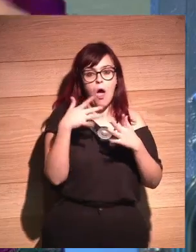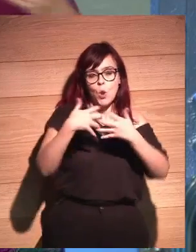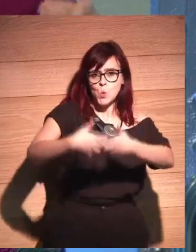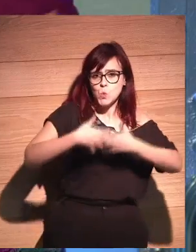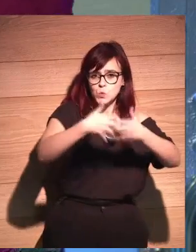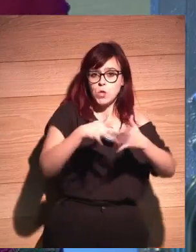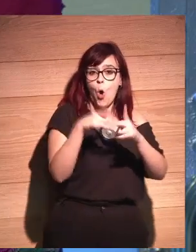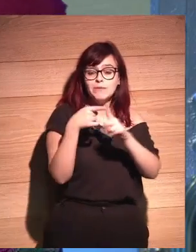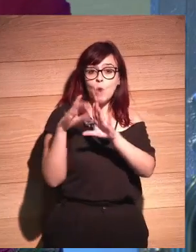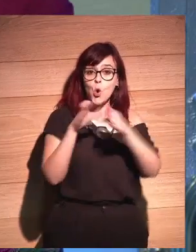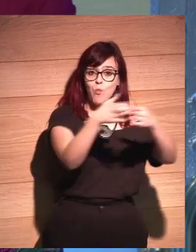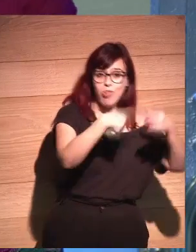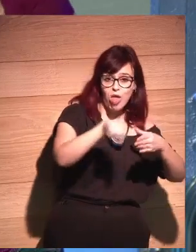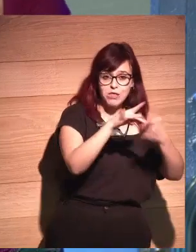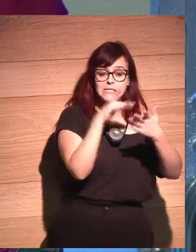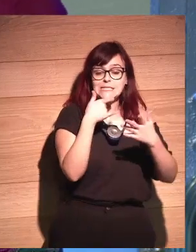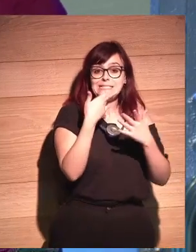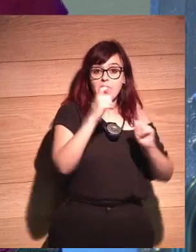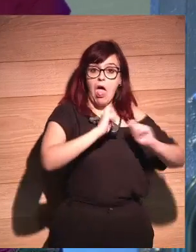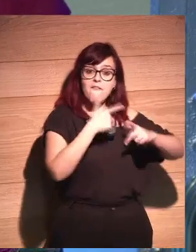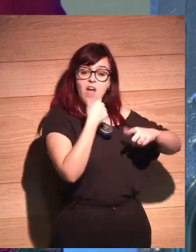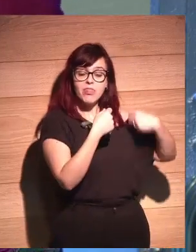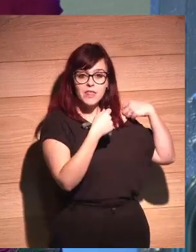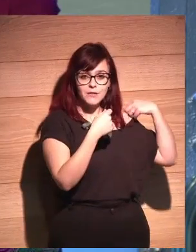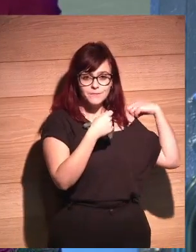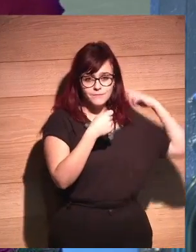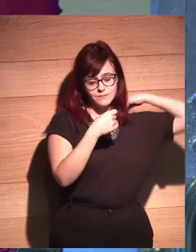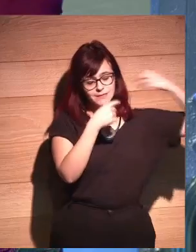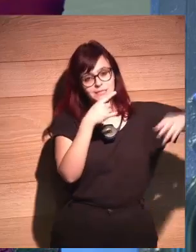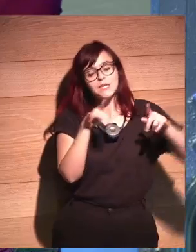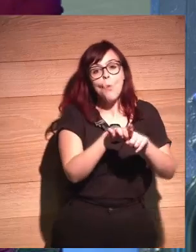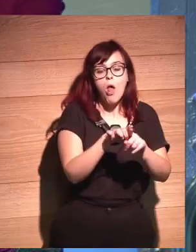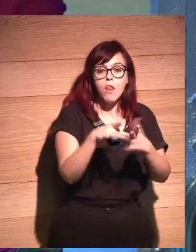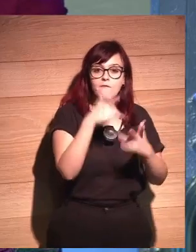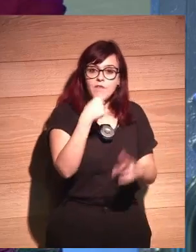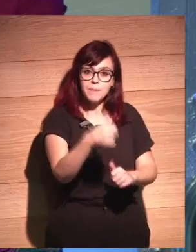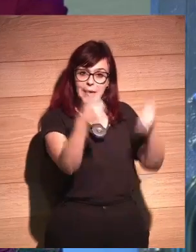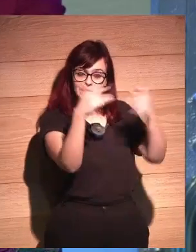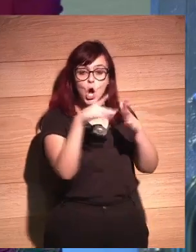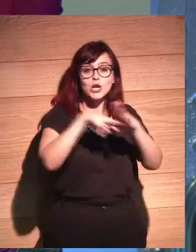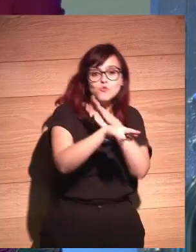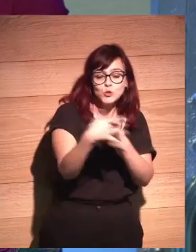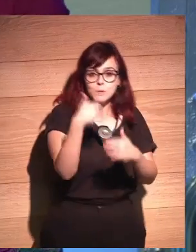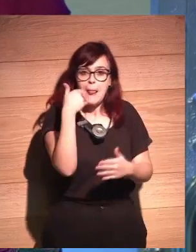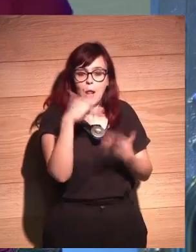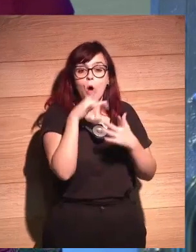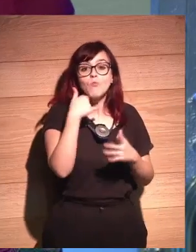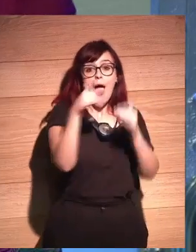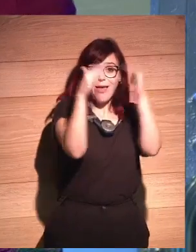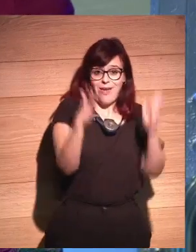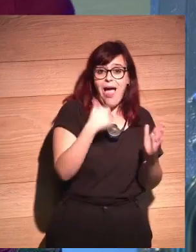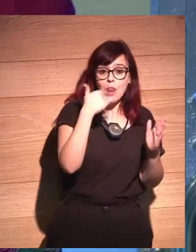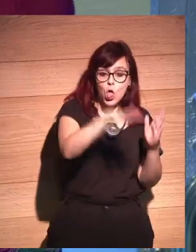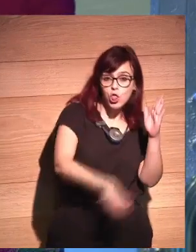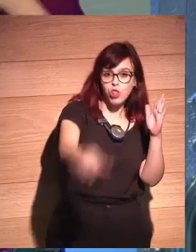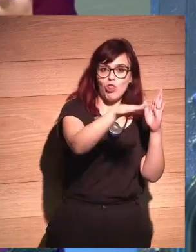It might be struggle, if the different communities where we live don't